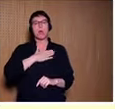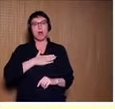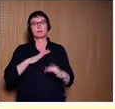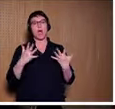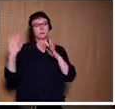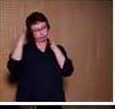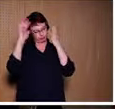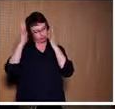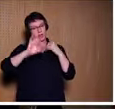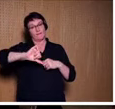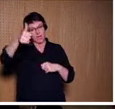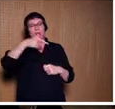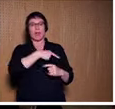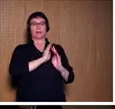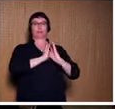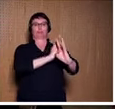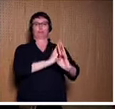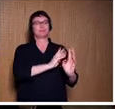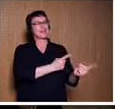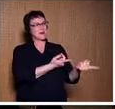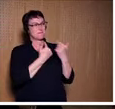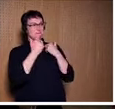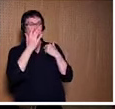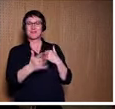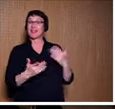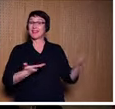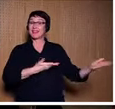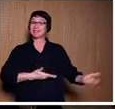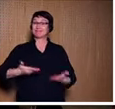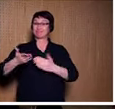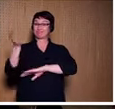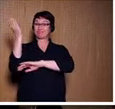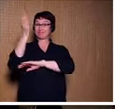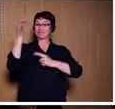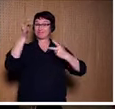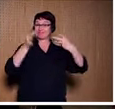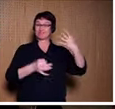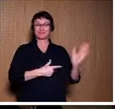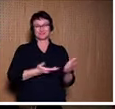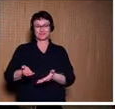applause. Let me welcome on stage our distinguished speakers.